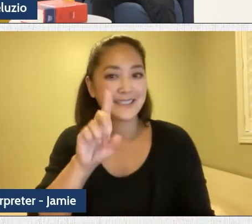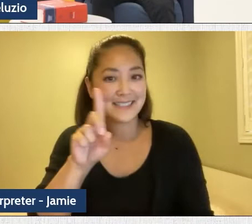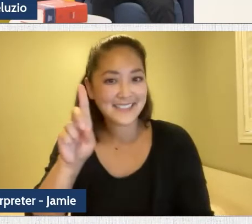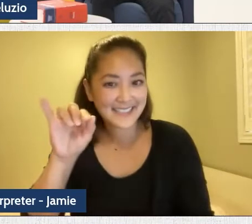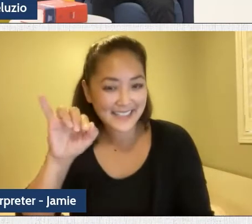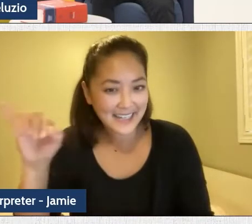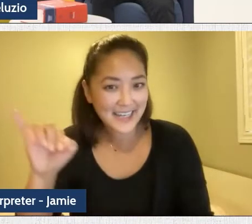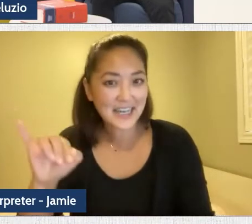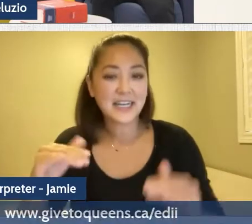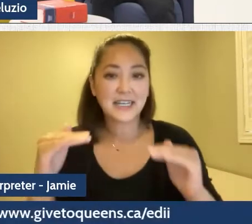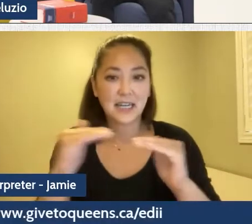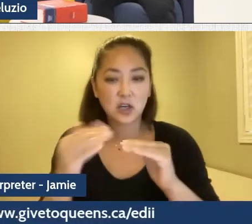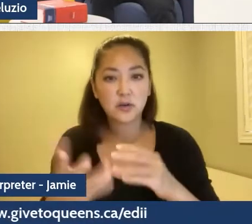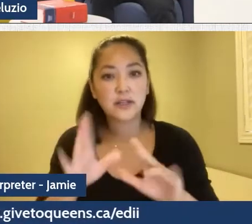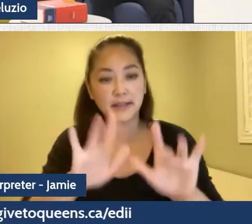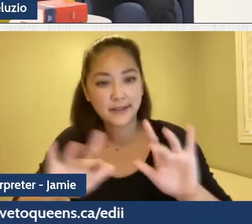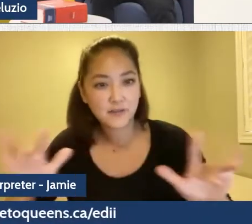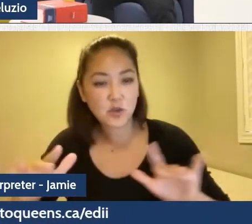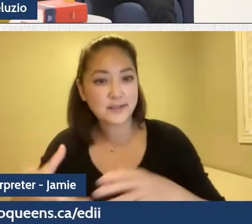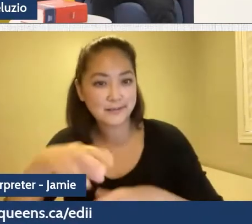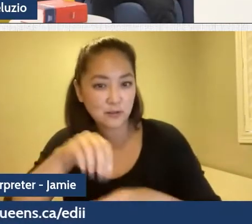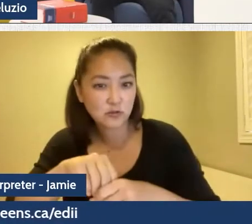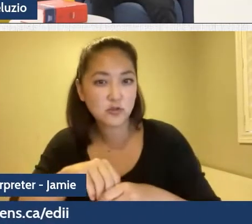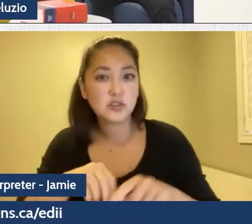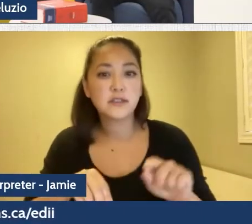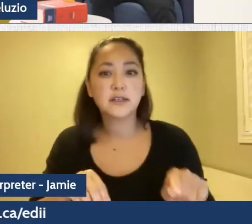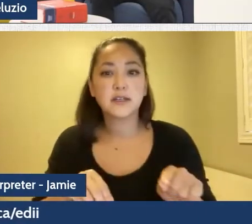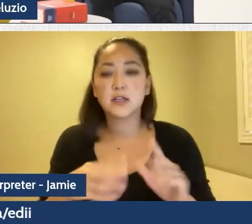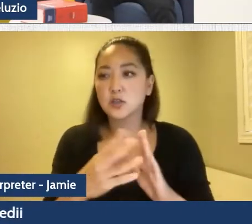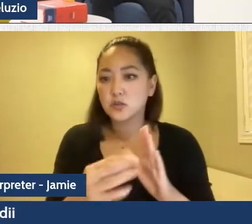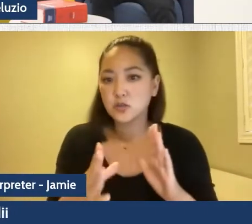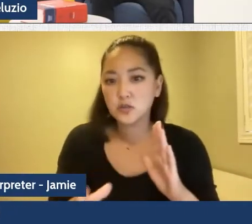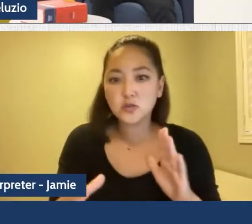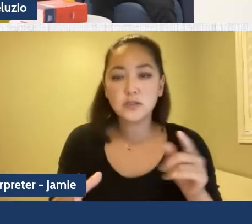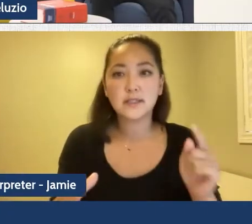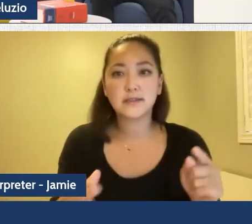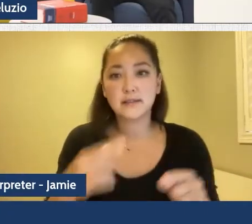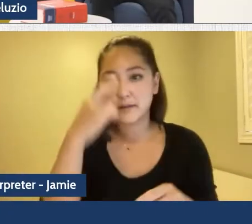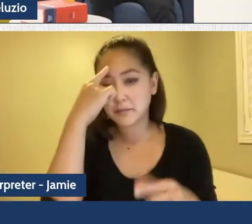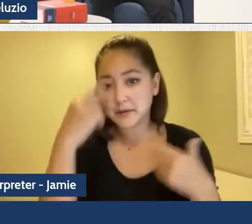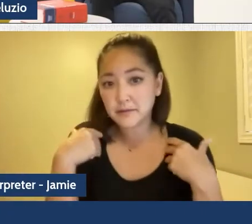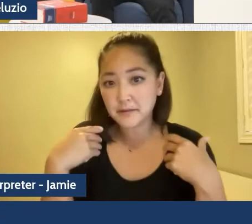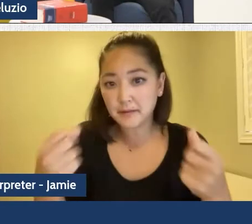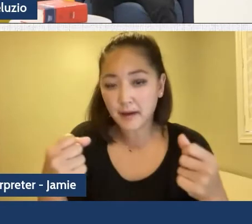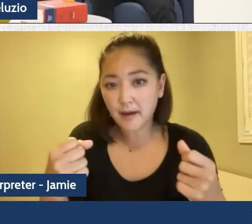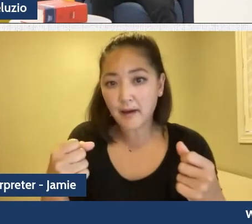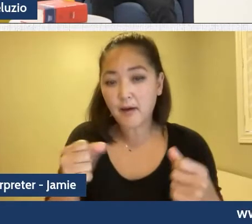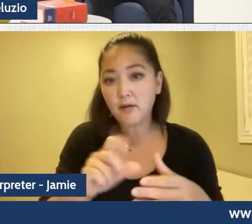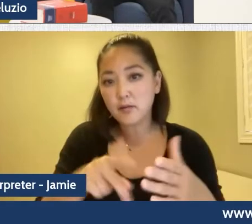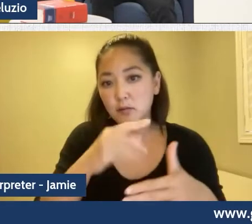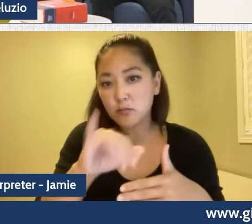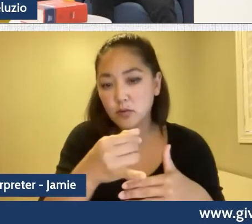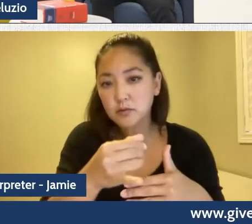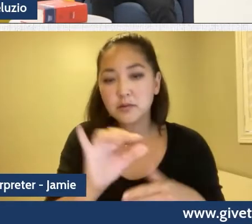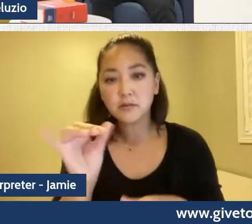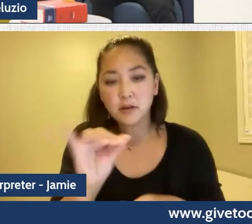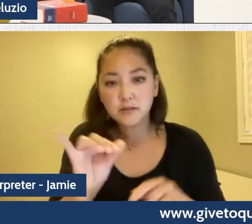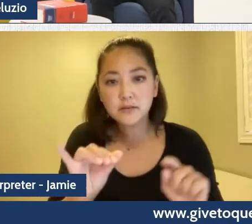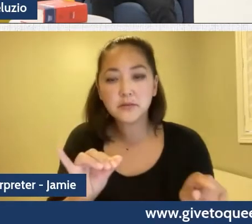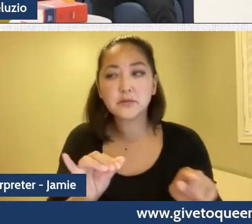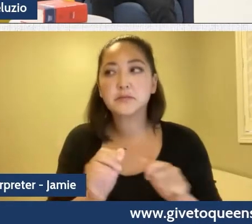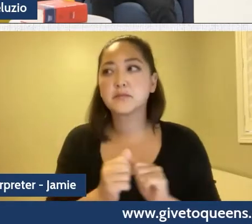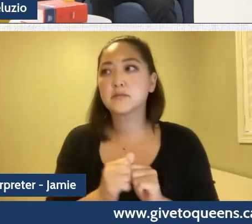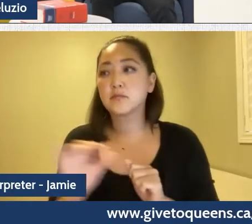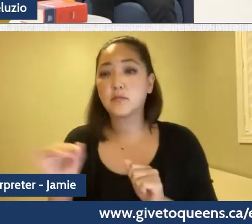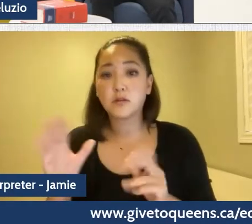inclusion, indigenization, EDI initiatives, student mental health initiatives, and of course, there's a gift to